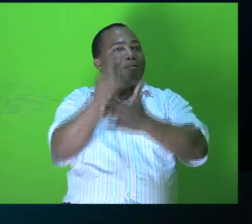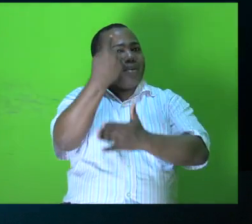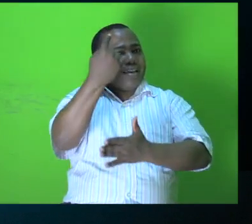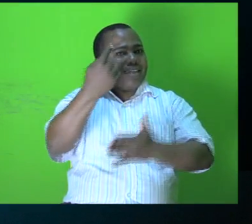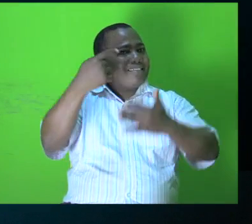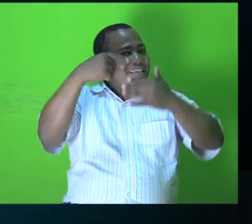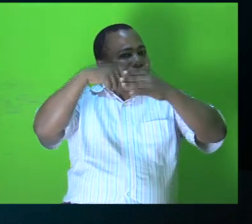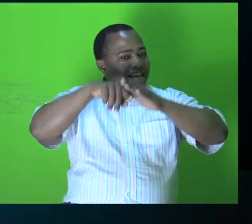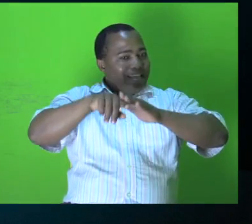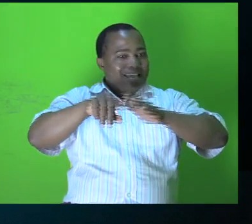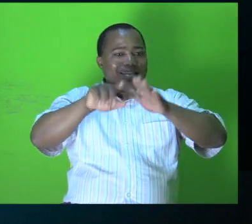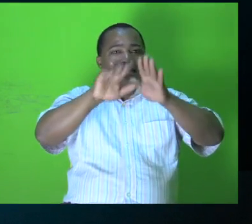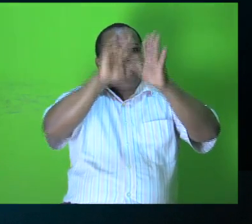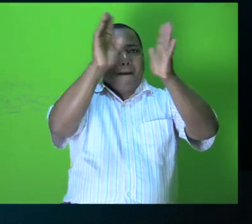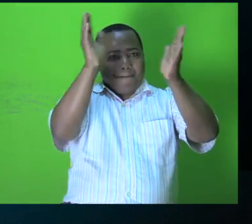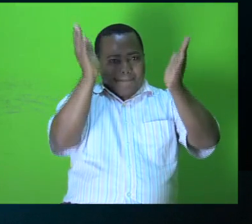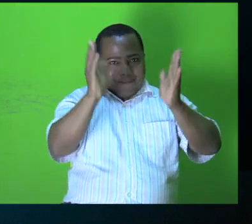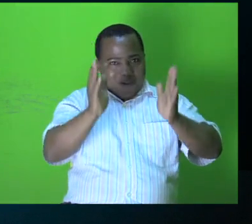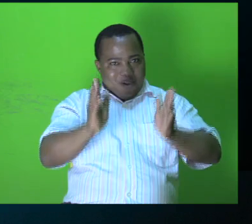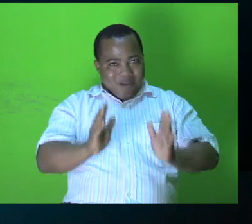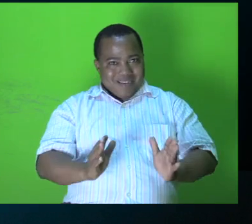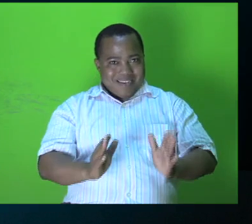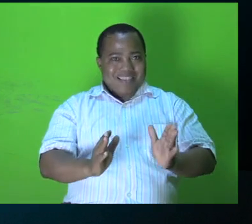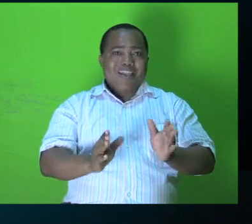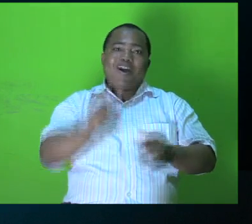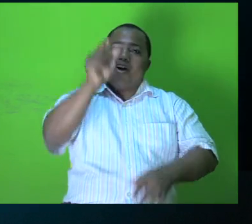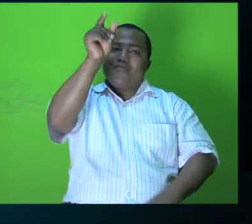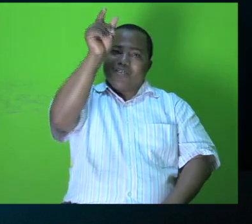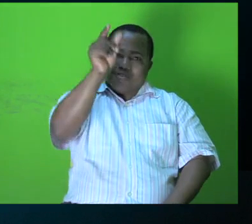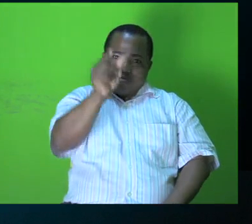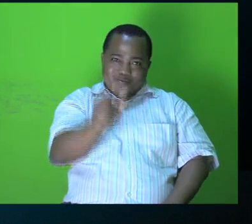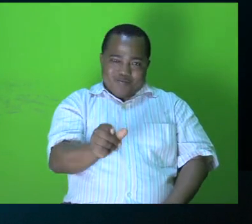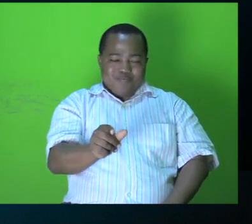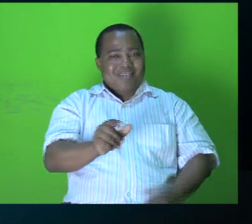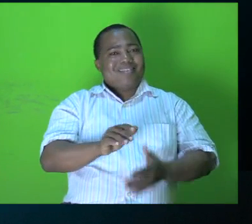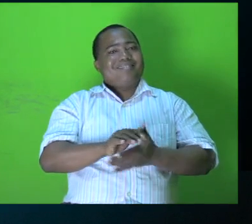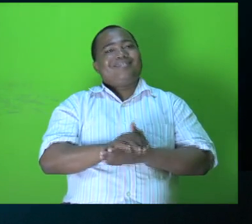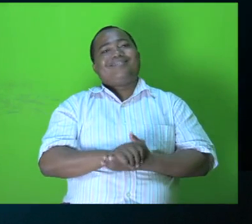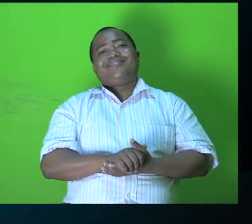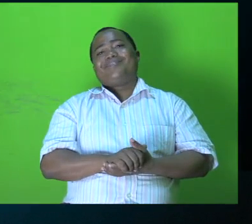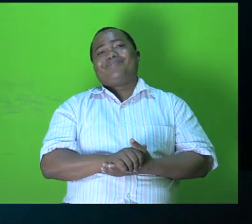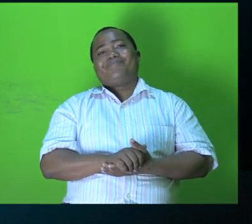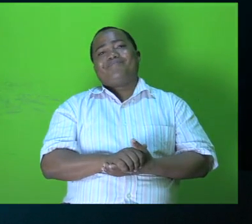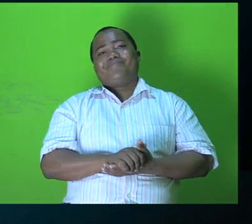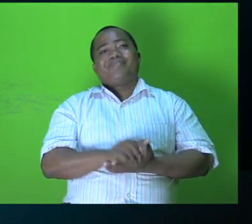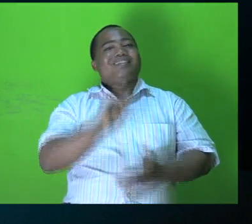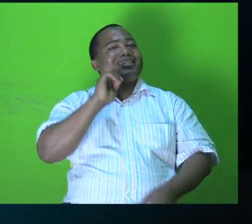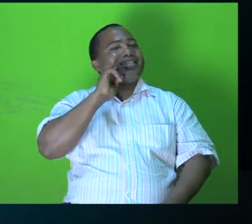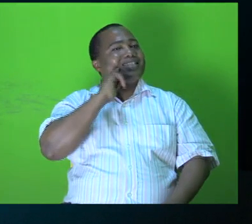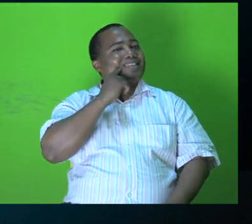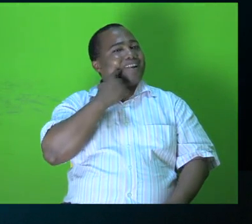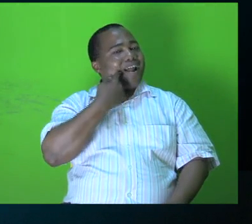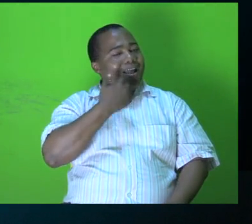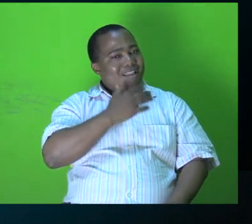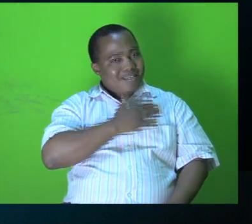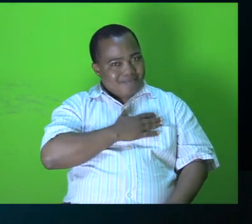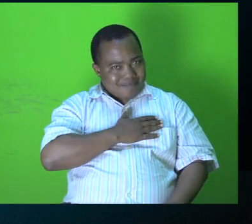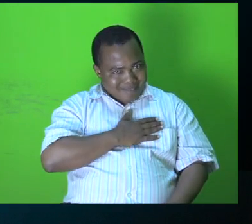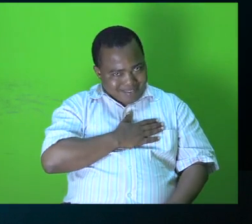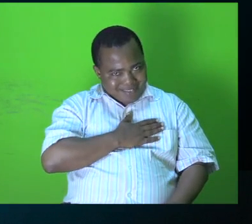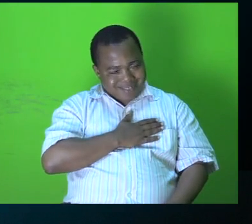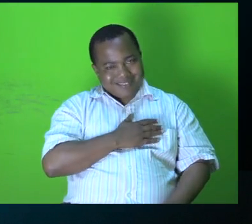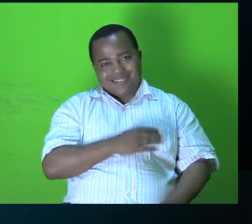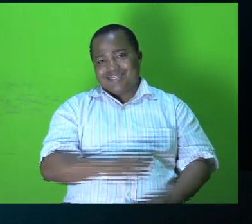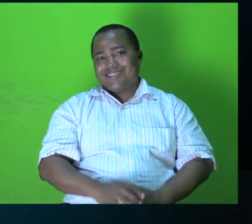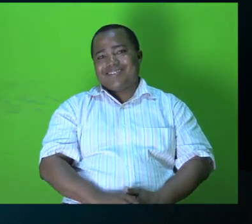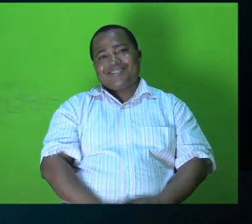the body of the human being. Yes? Try, please.